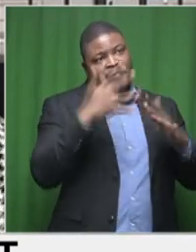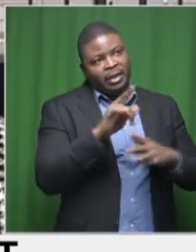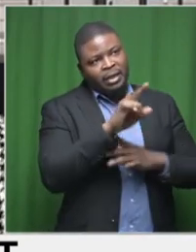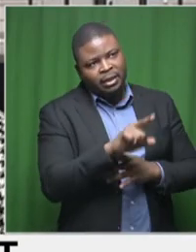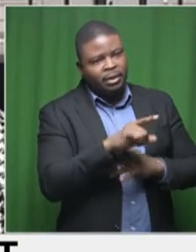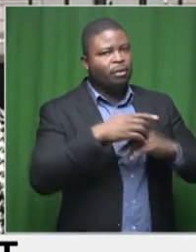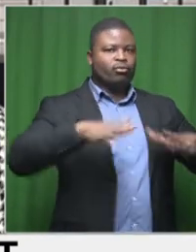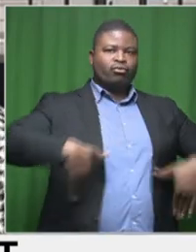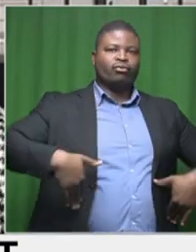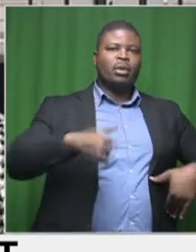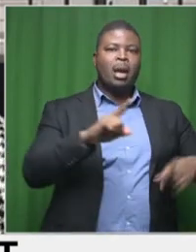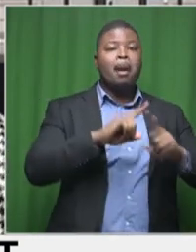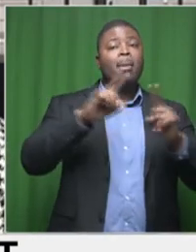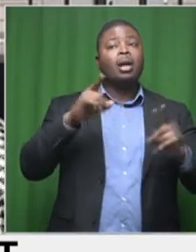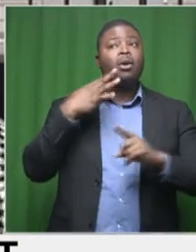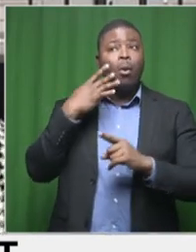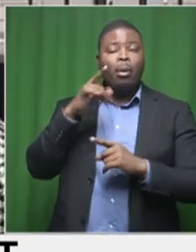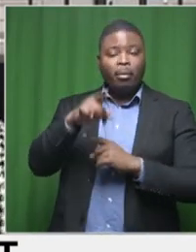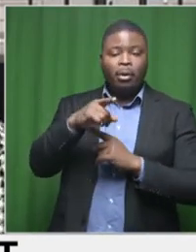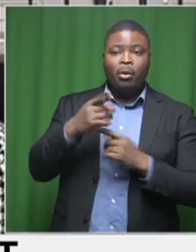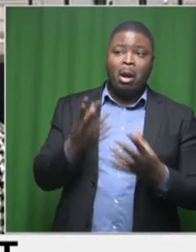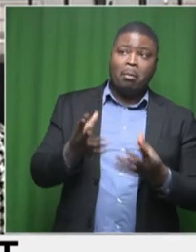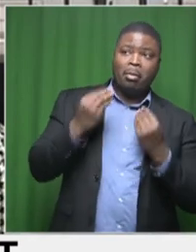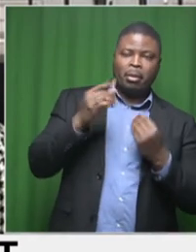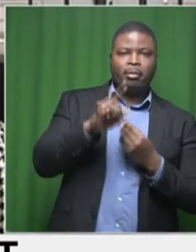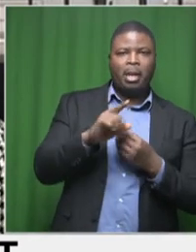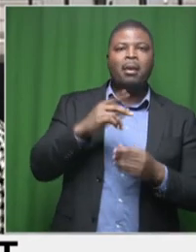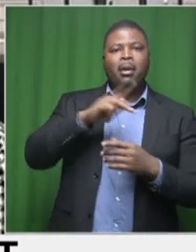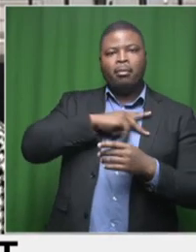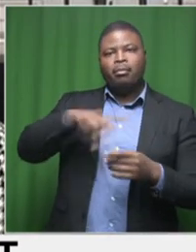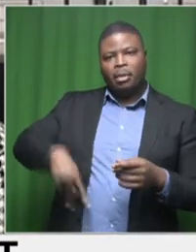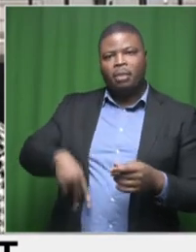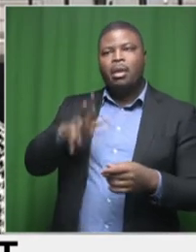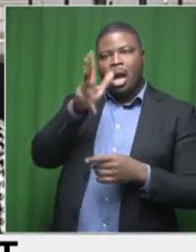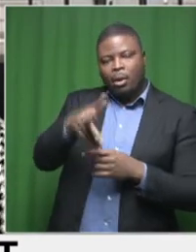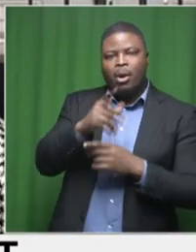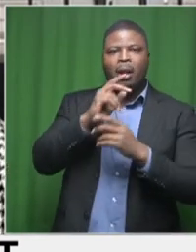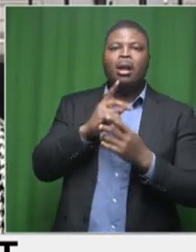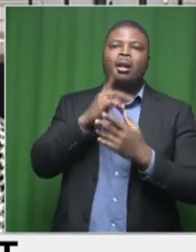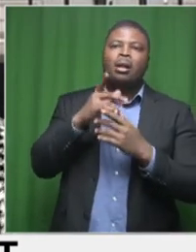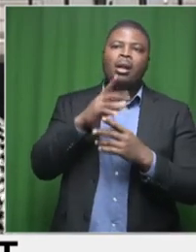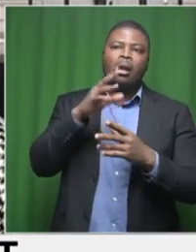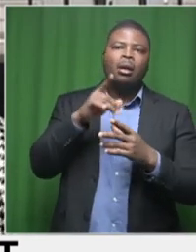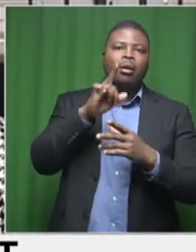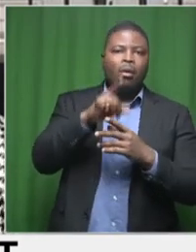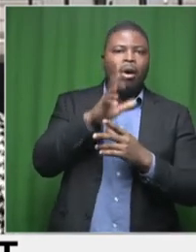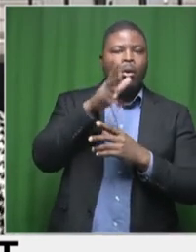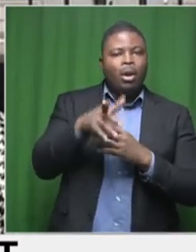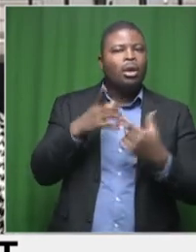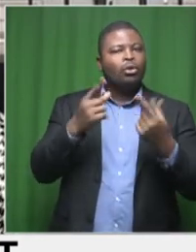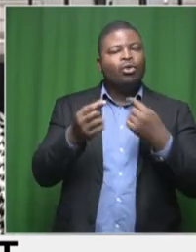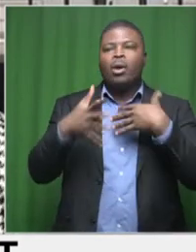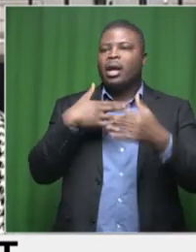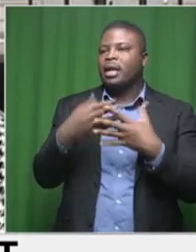Premier will deal with it. But the Premier has done everything necessary, everything